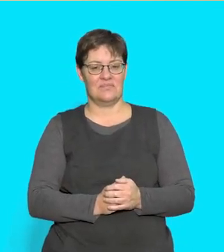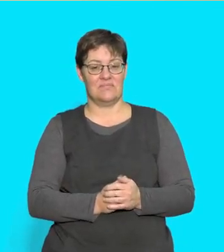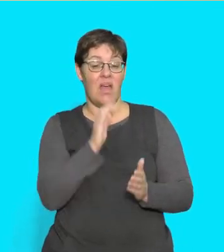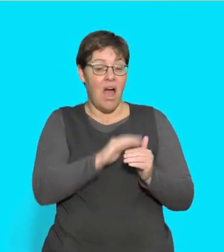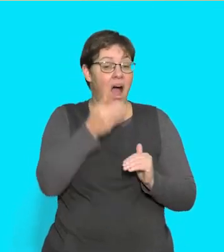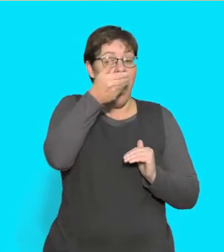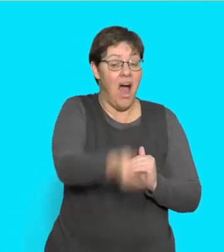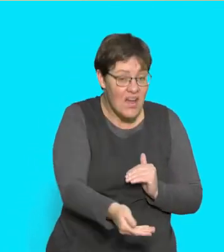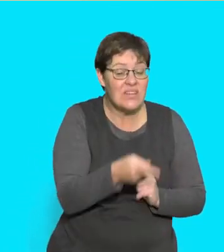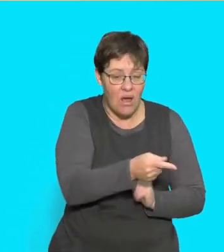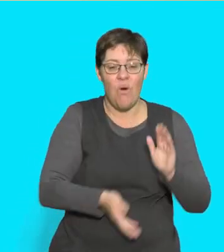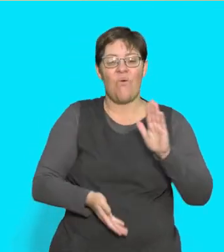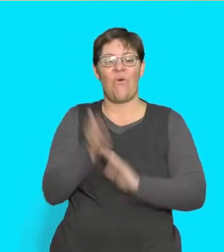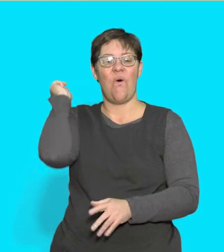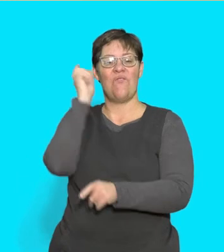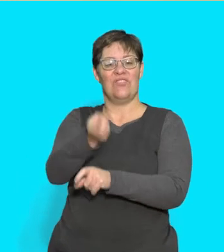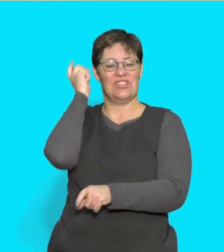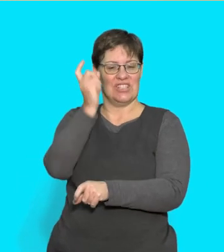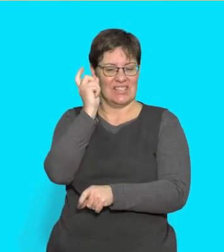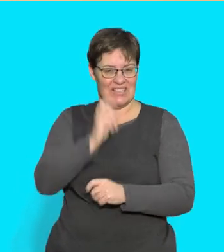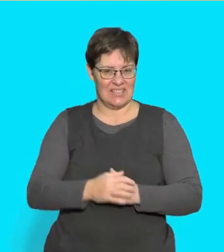After that, we went fishing.